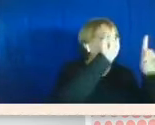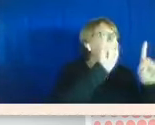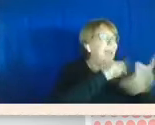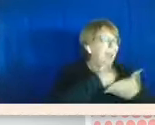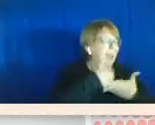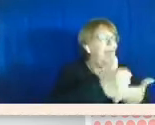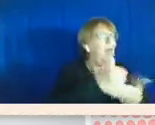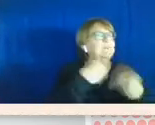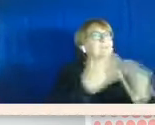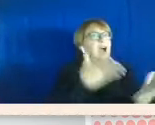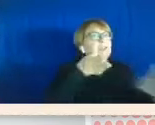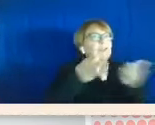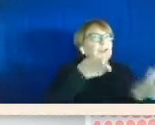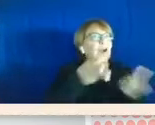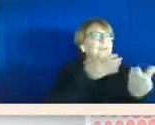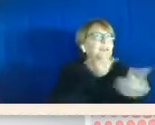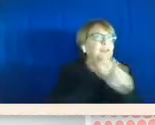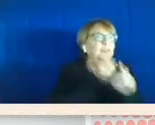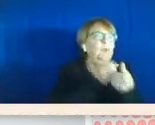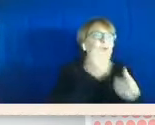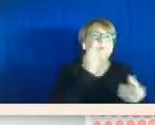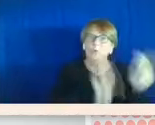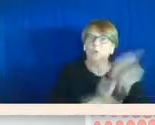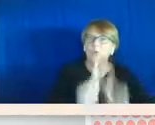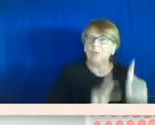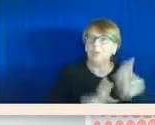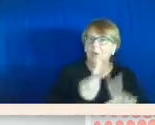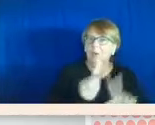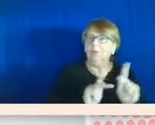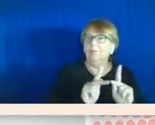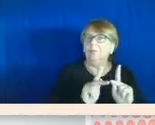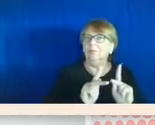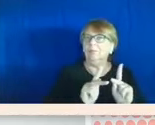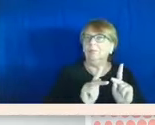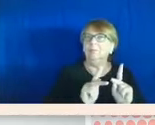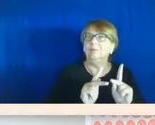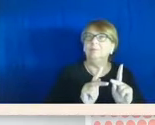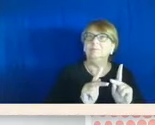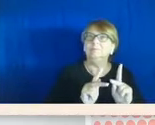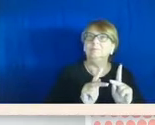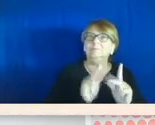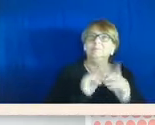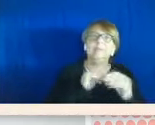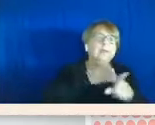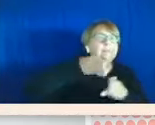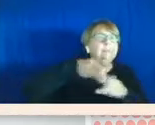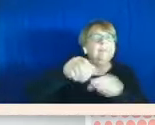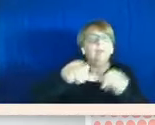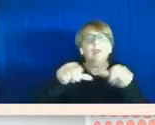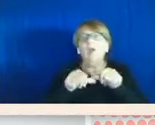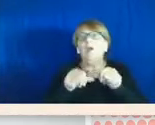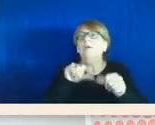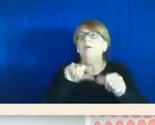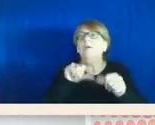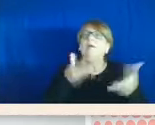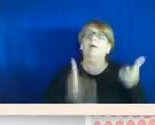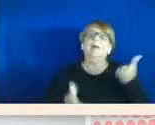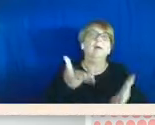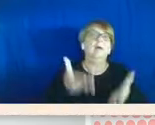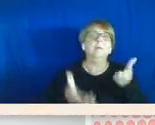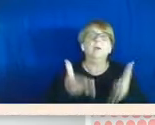and supports for our folks, especially in areas that perhaps may or may